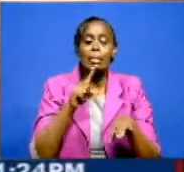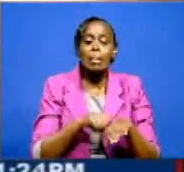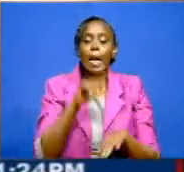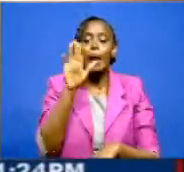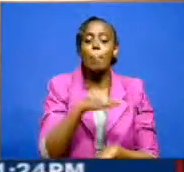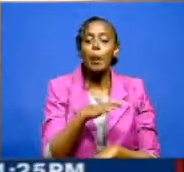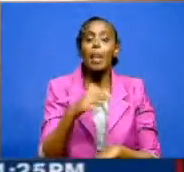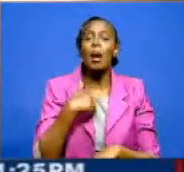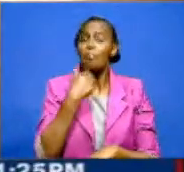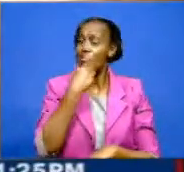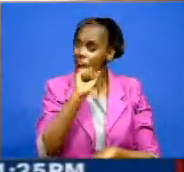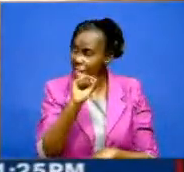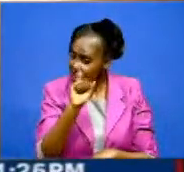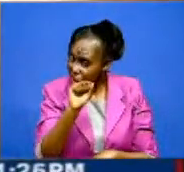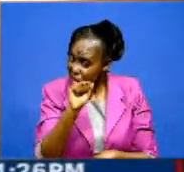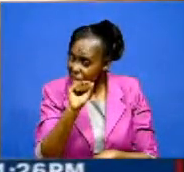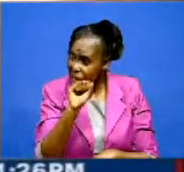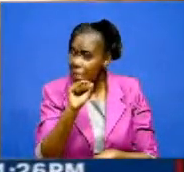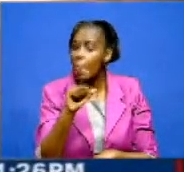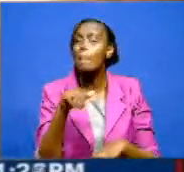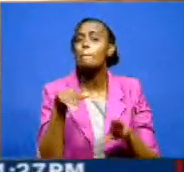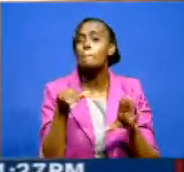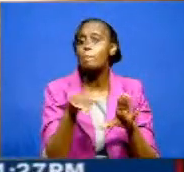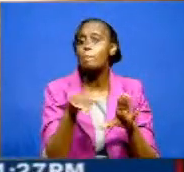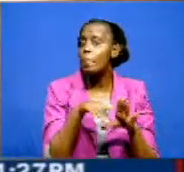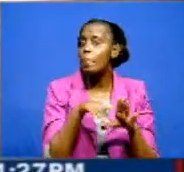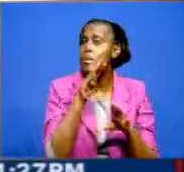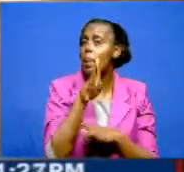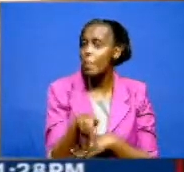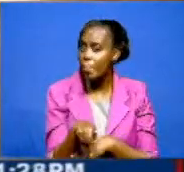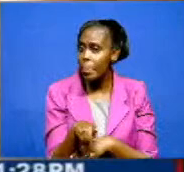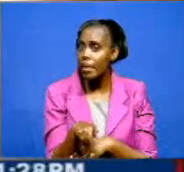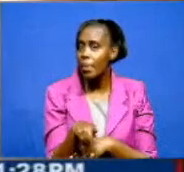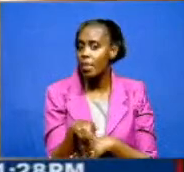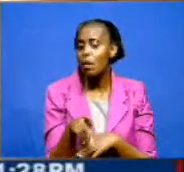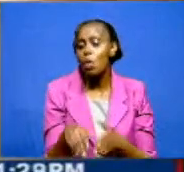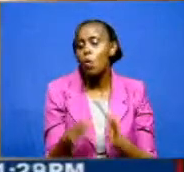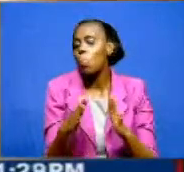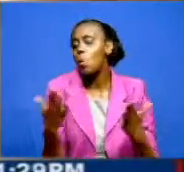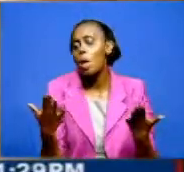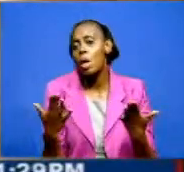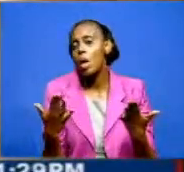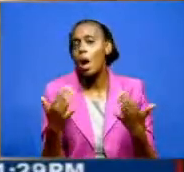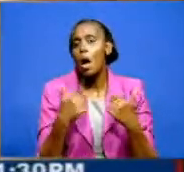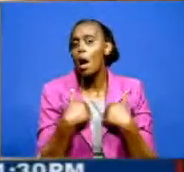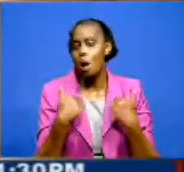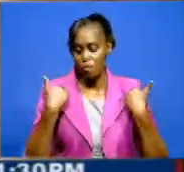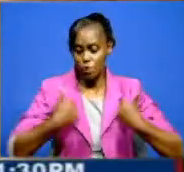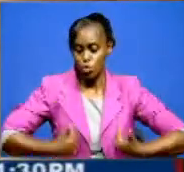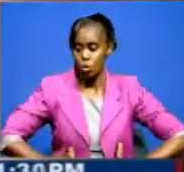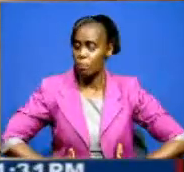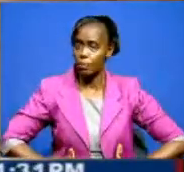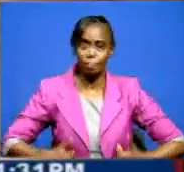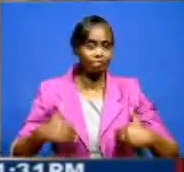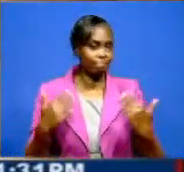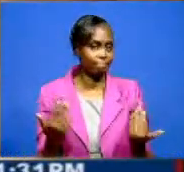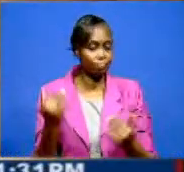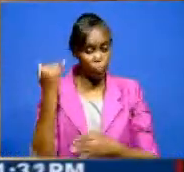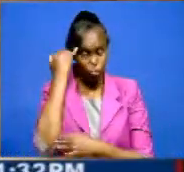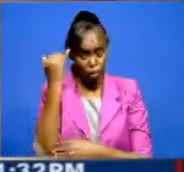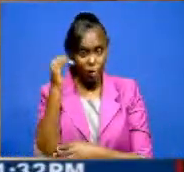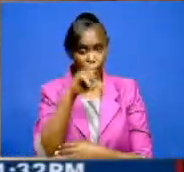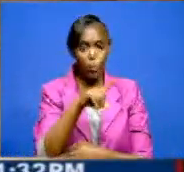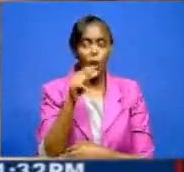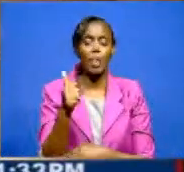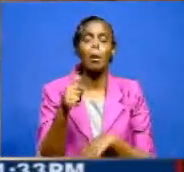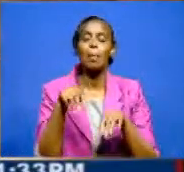500 or so members of parliament, Mr. Speaker, the only prudent way is to get a uniform way of trying to identify one another,